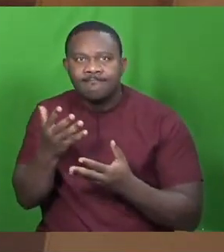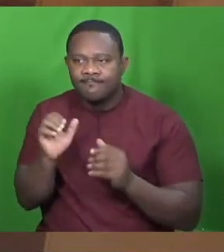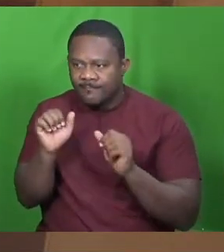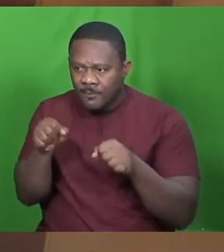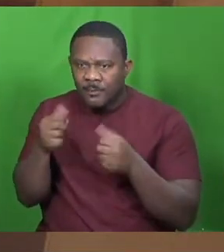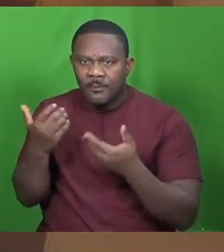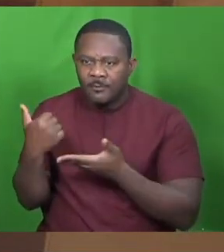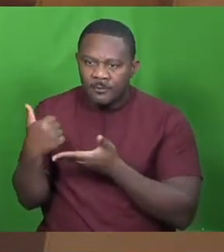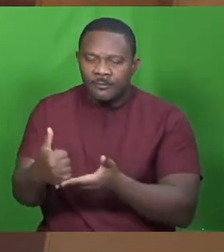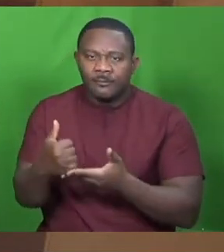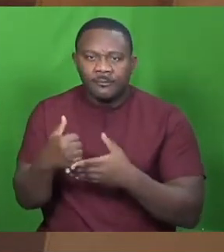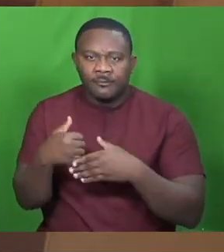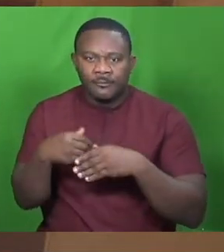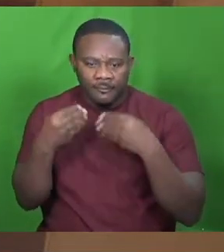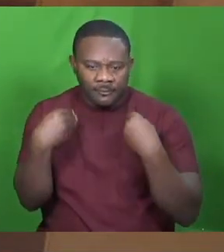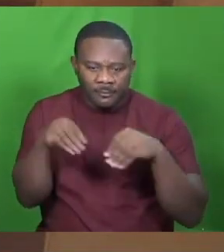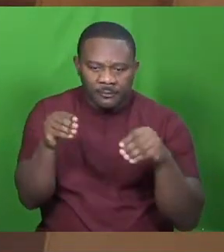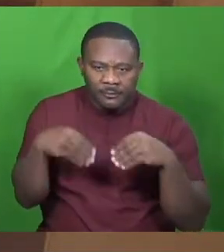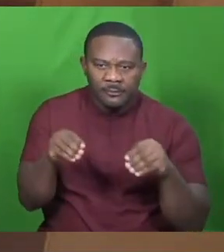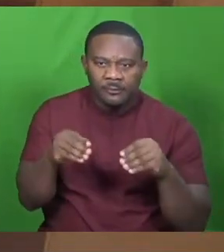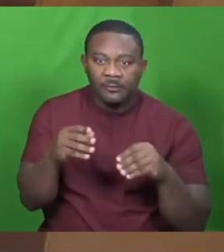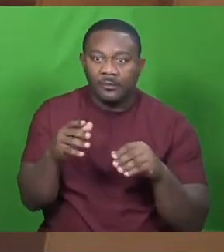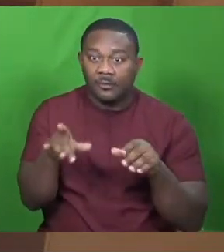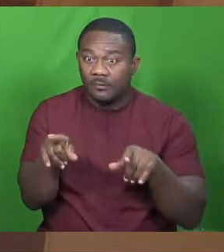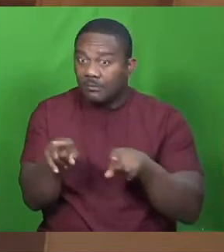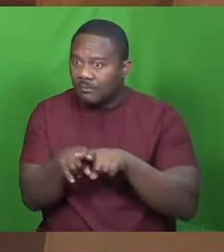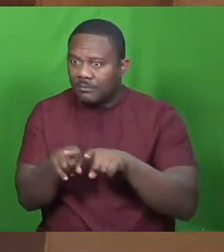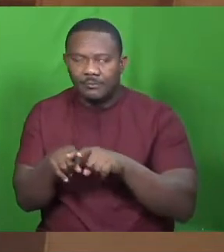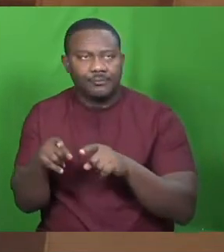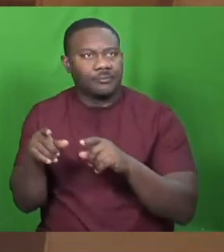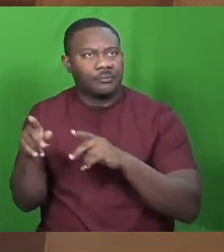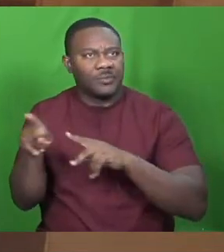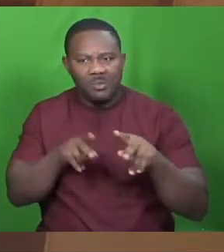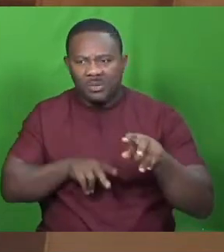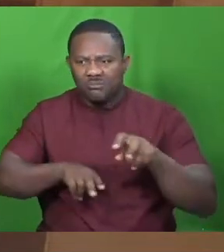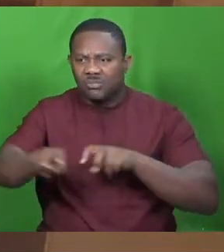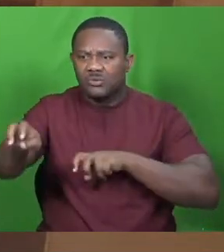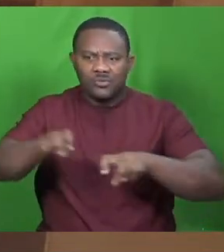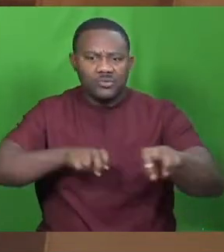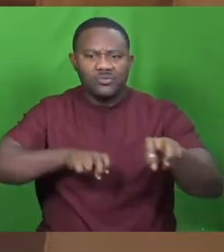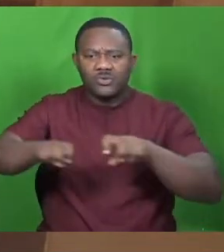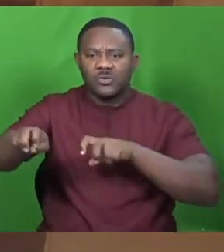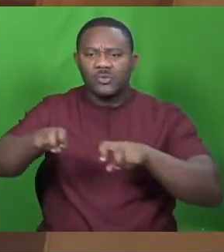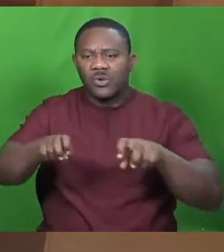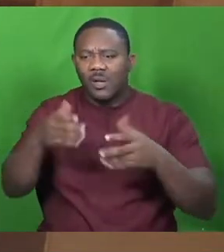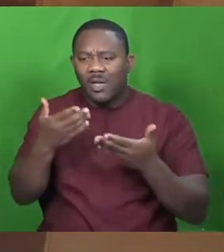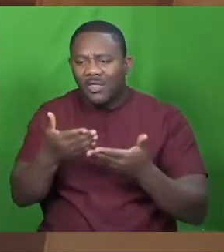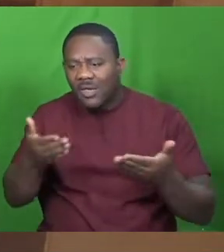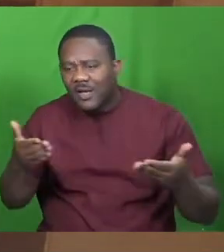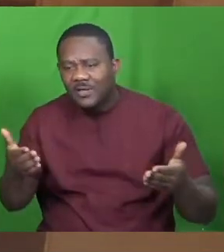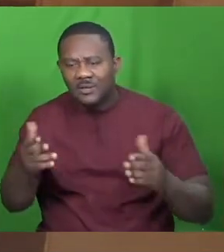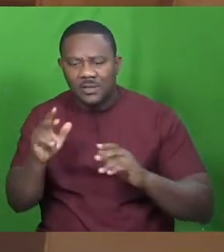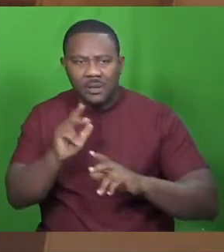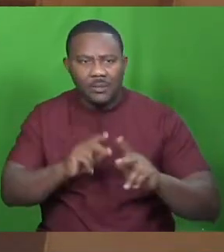trade and facilitate free movement of goods and people.